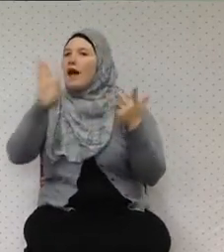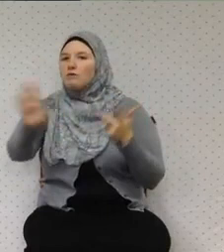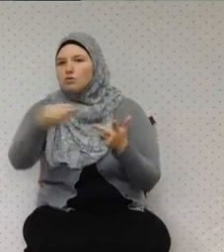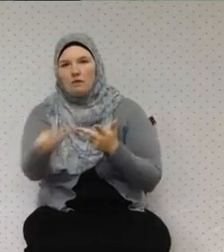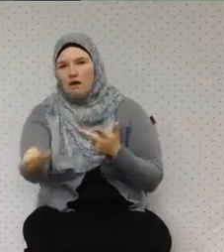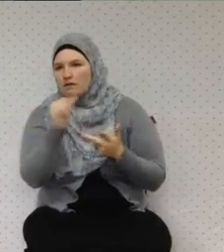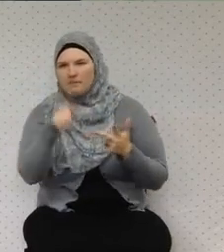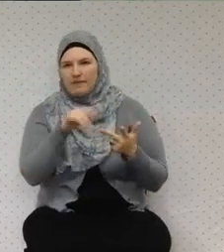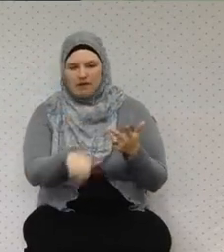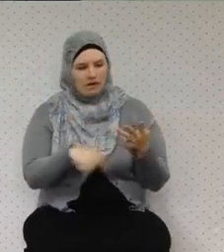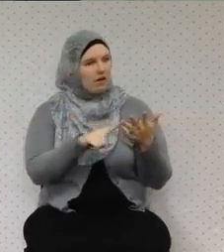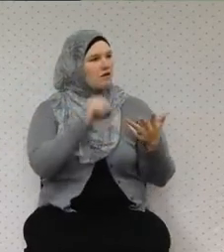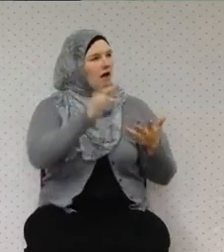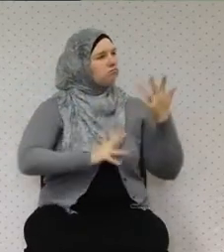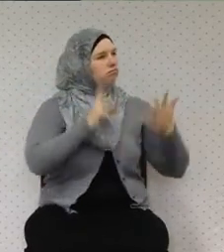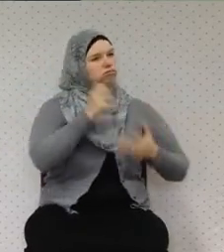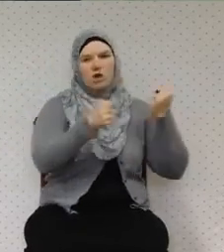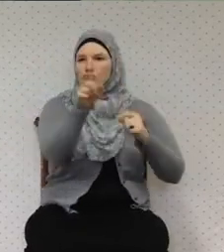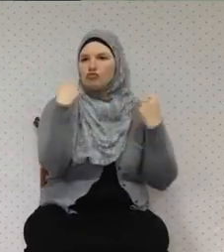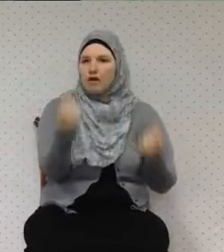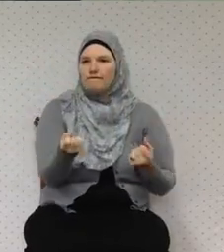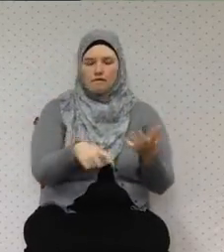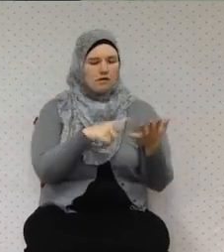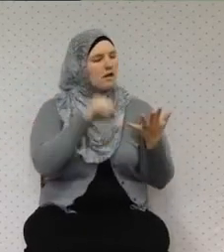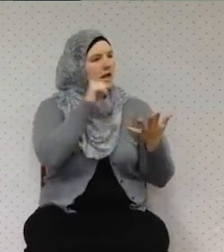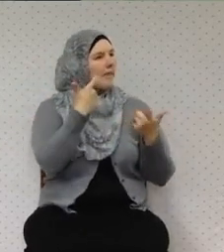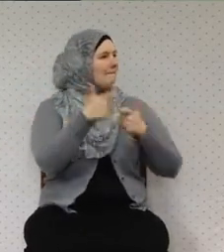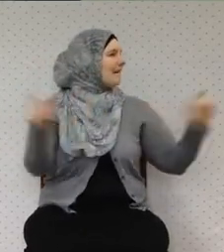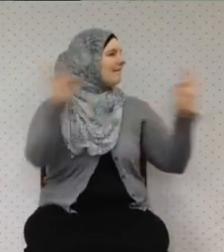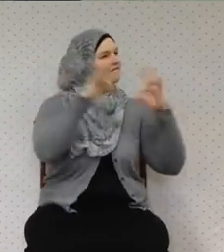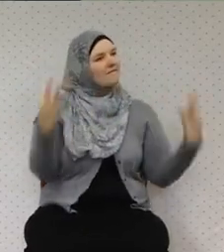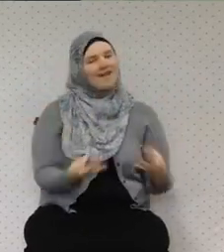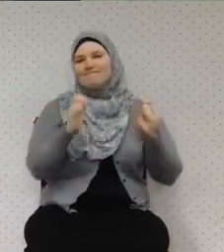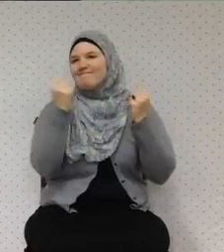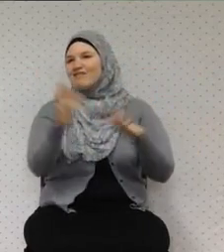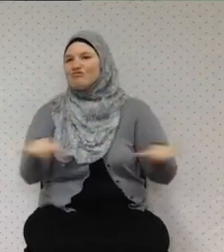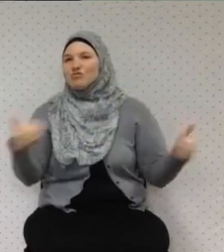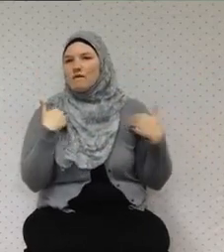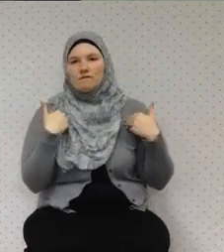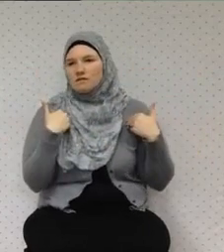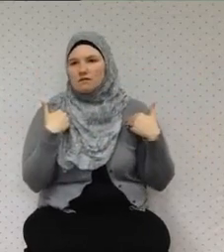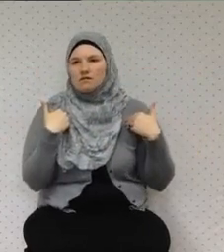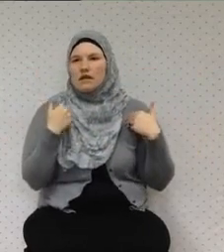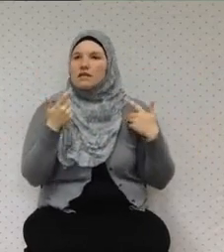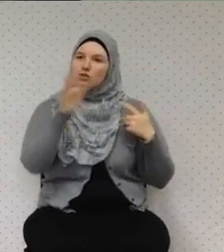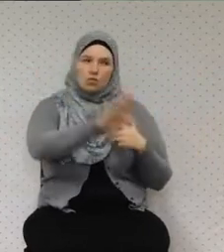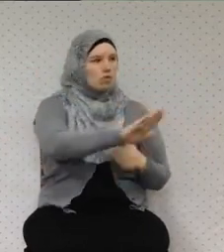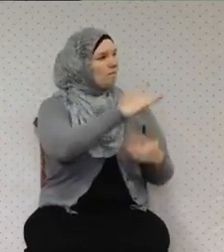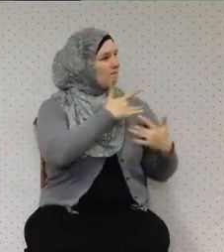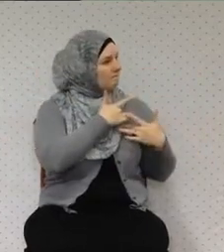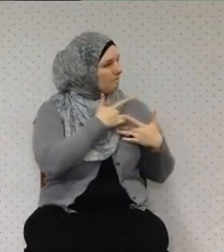the house you buy. It's not the luxury car you drive. It is not the big family you may have. It is your big